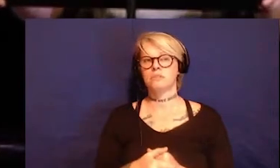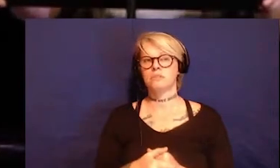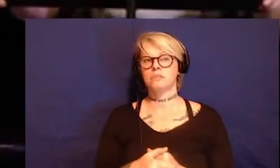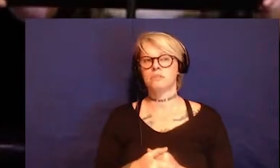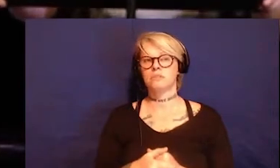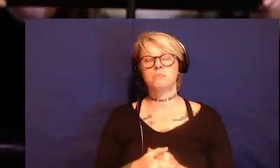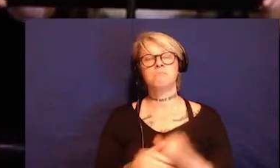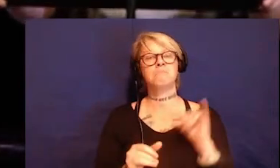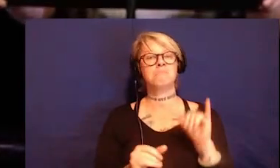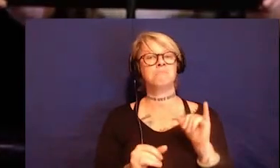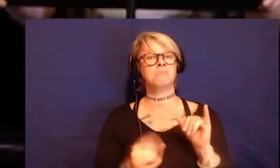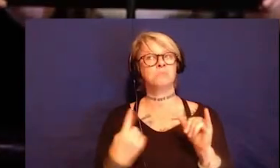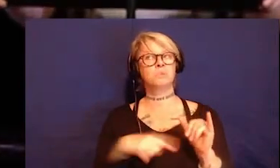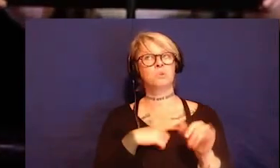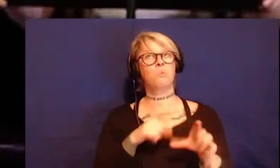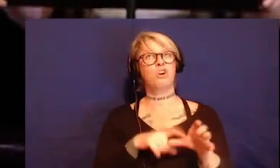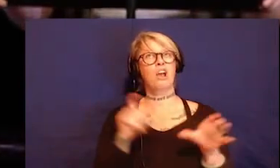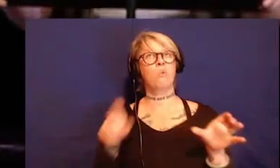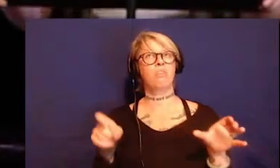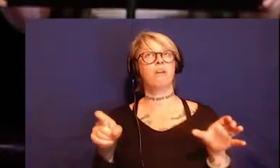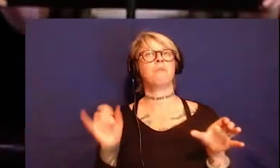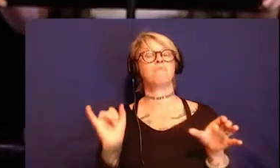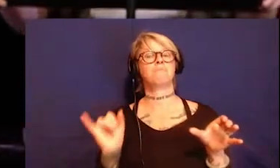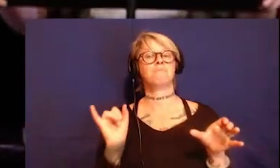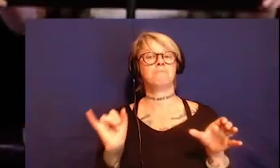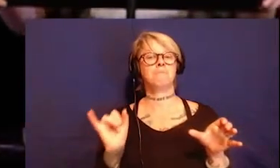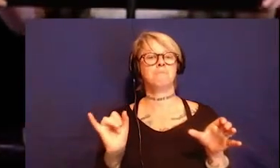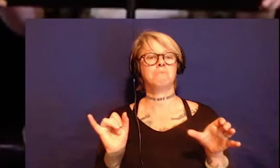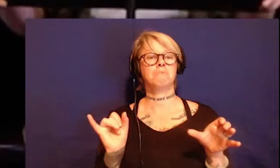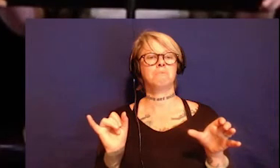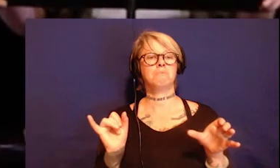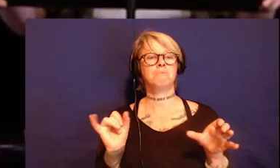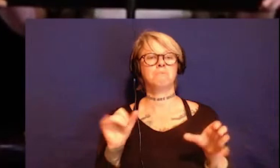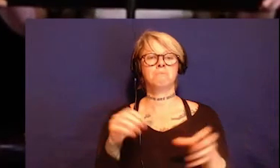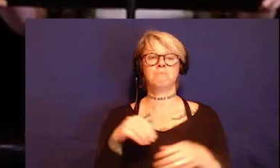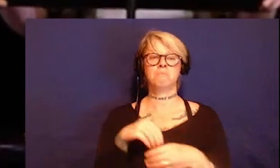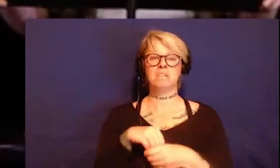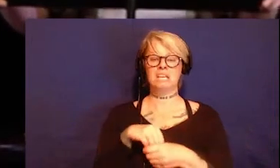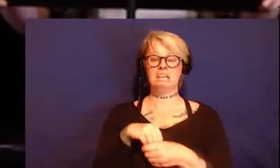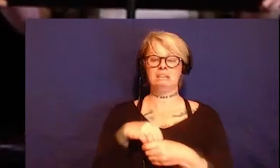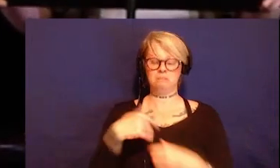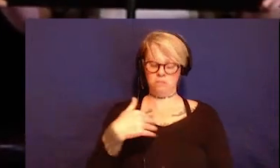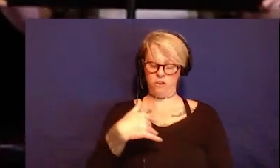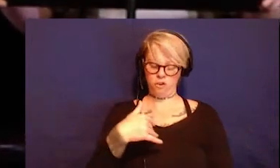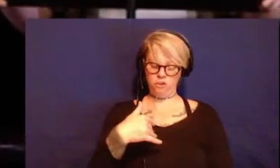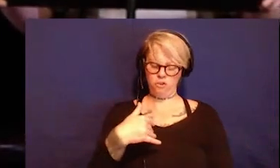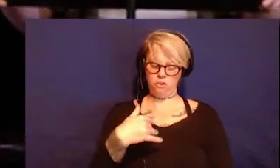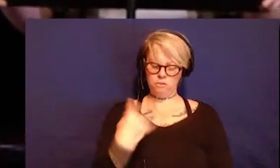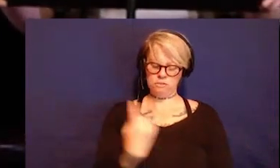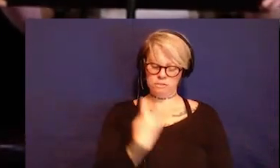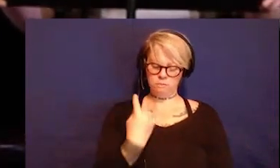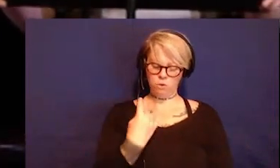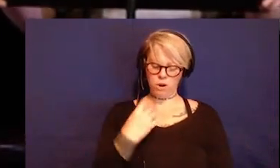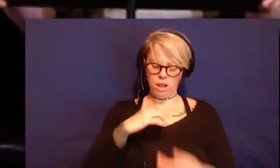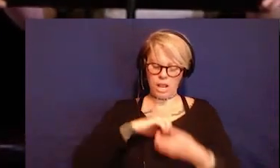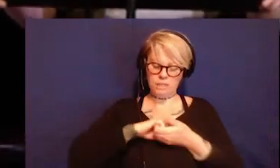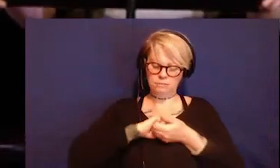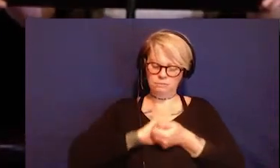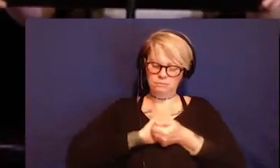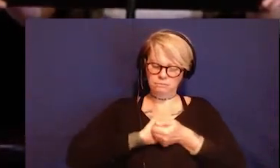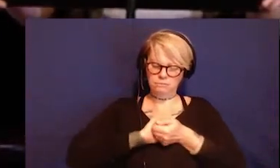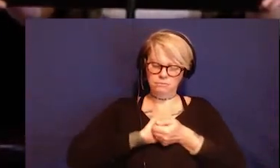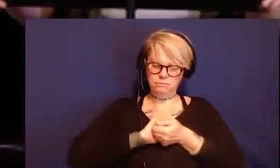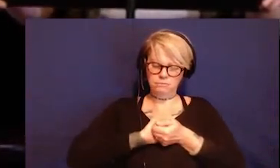So we're out there. We're out there. In there. Somewhere. Holding on to you like a raft.